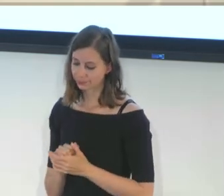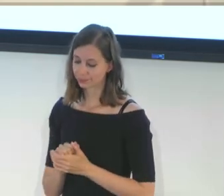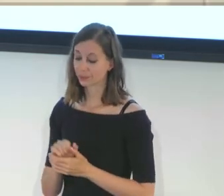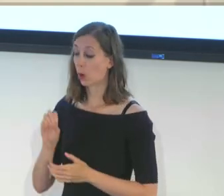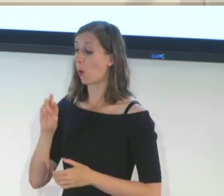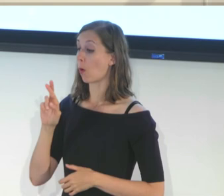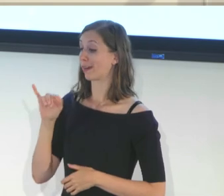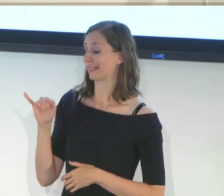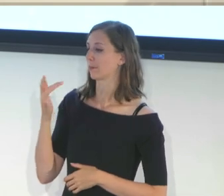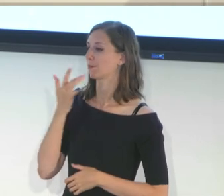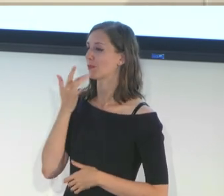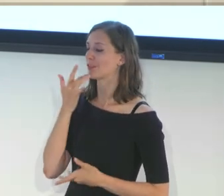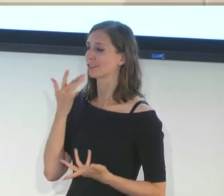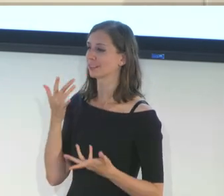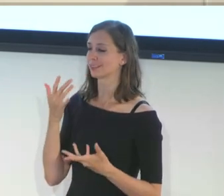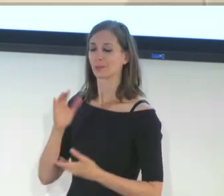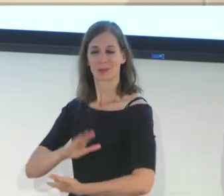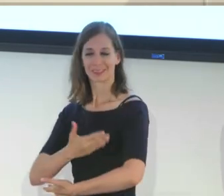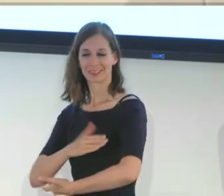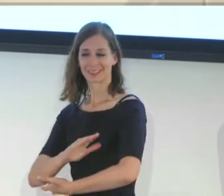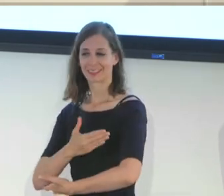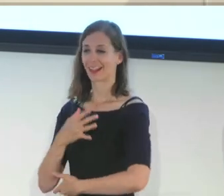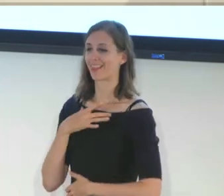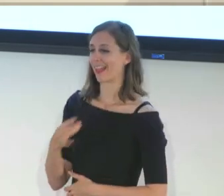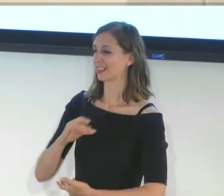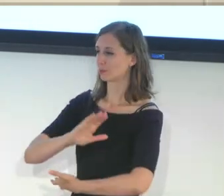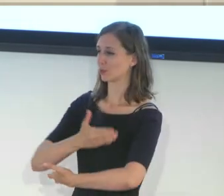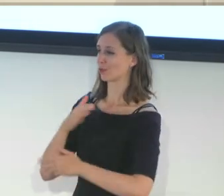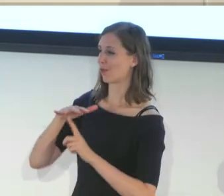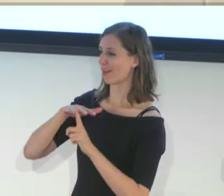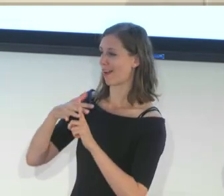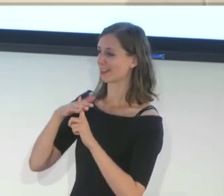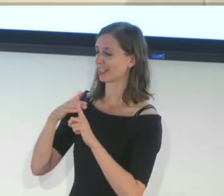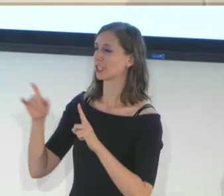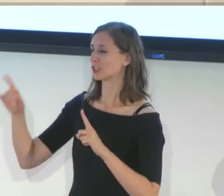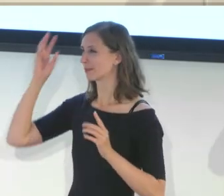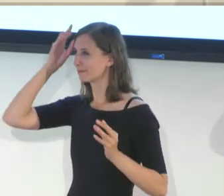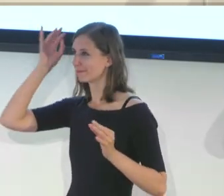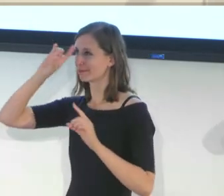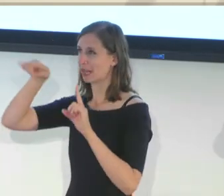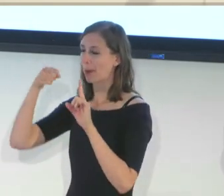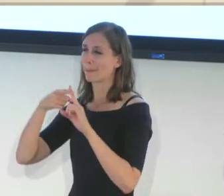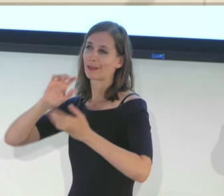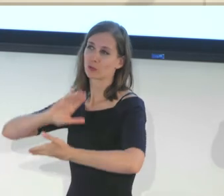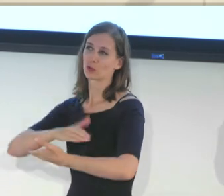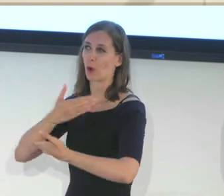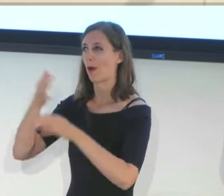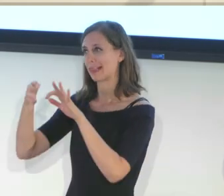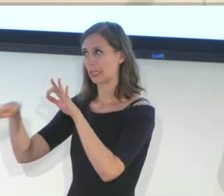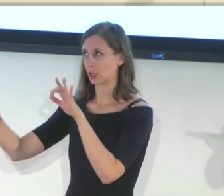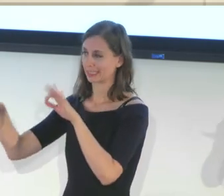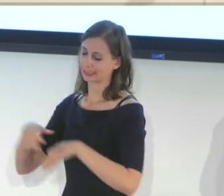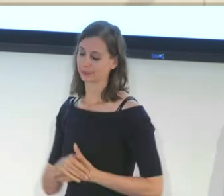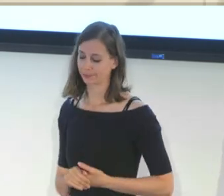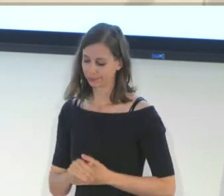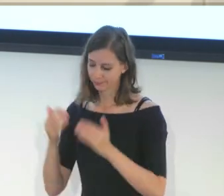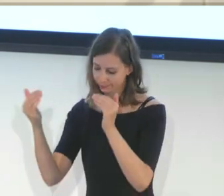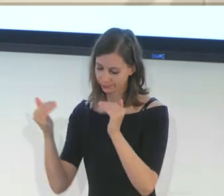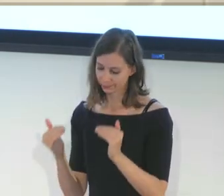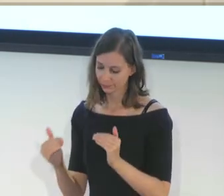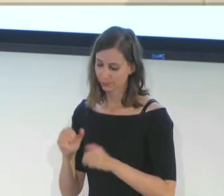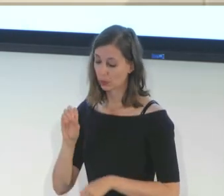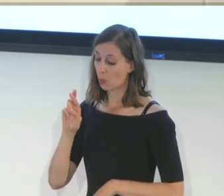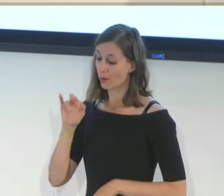musical context. Her thoughts are often song lyrics or melodies playing in her head. Ori wants